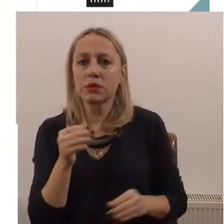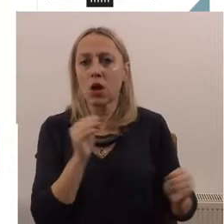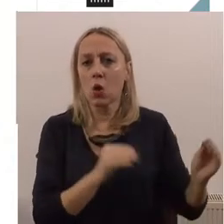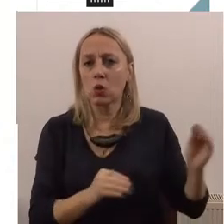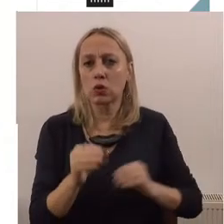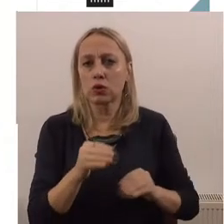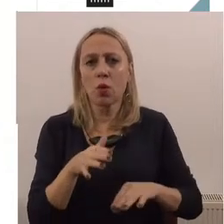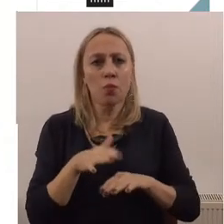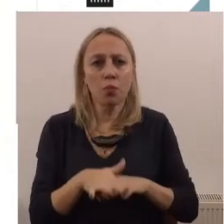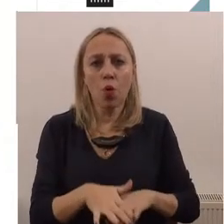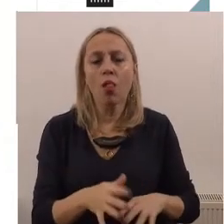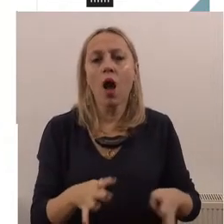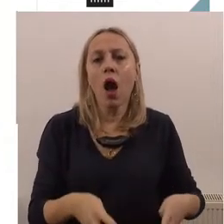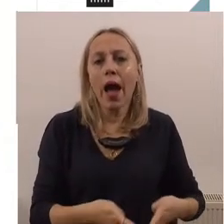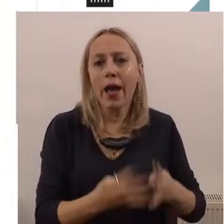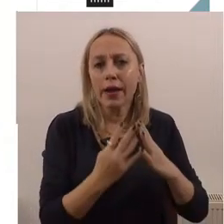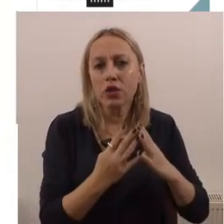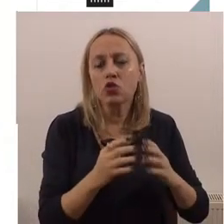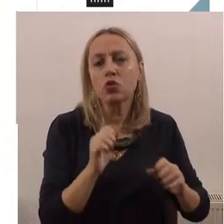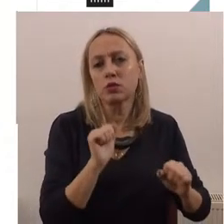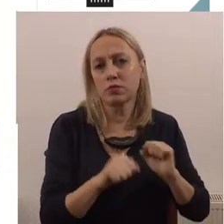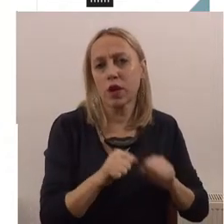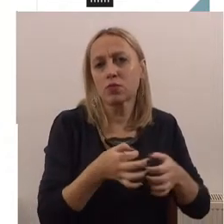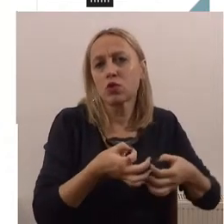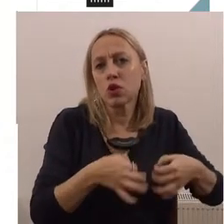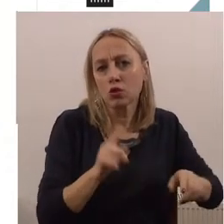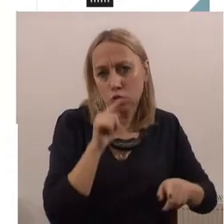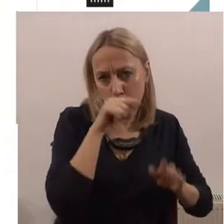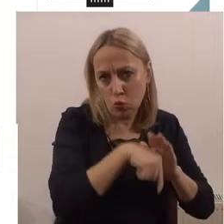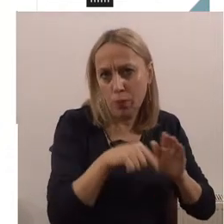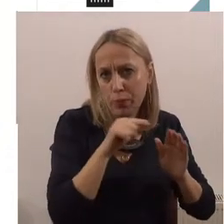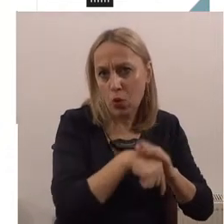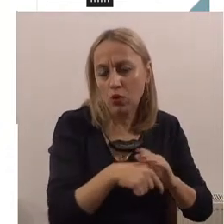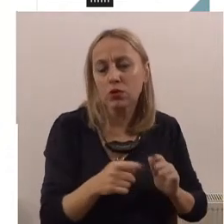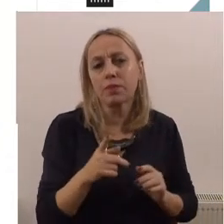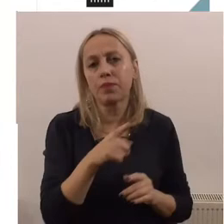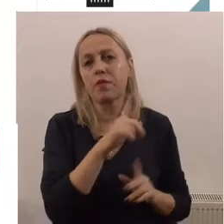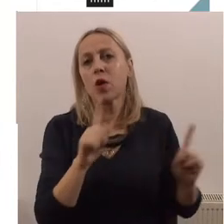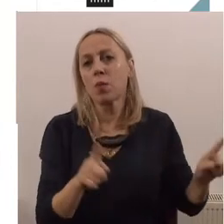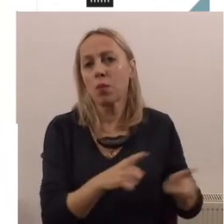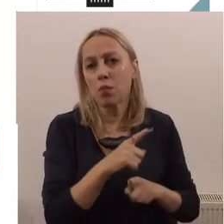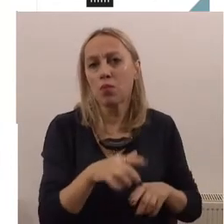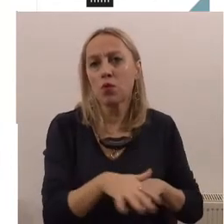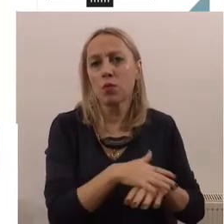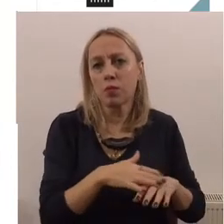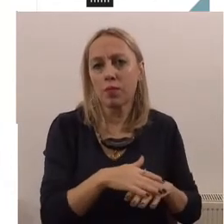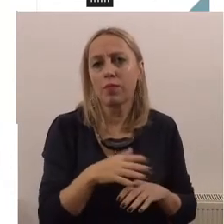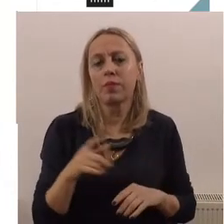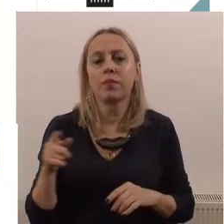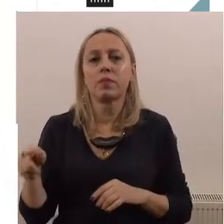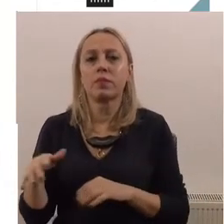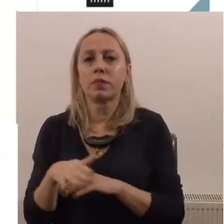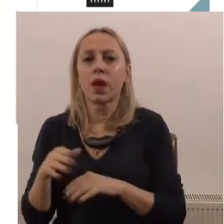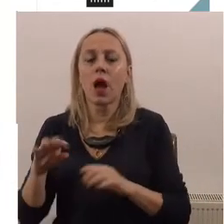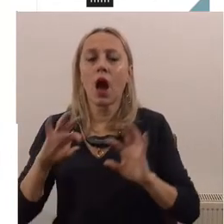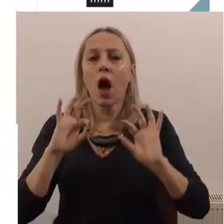We try to ensure complete architectural accessibility, full